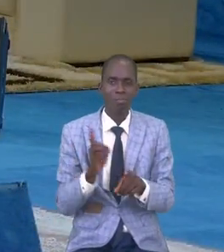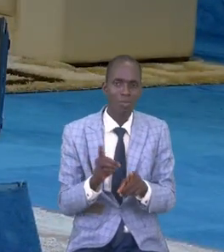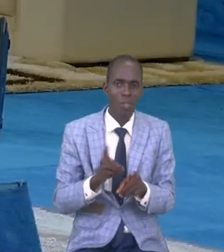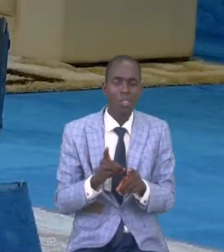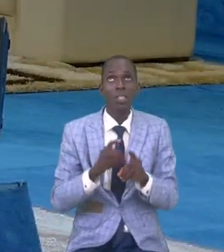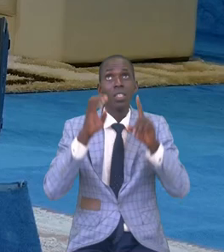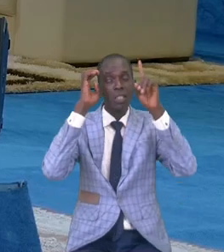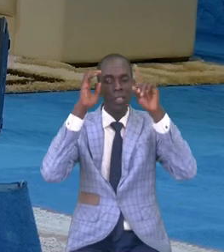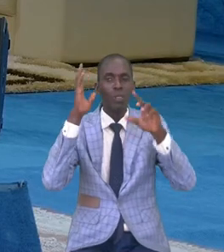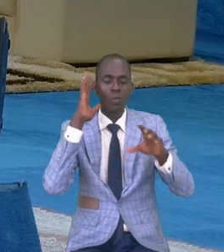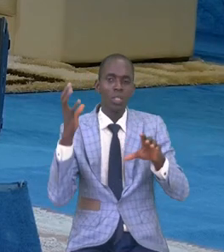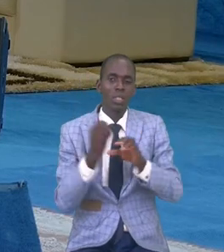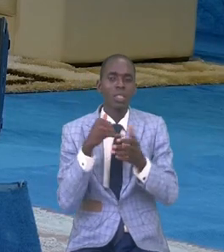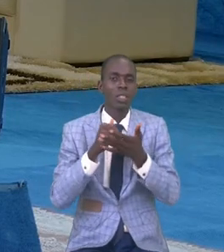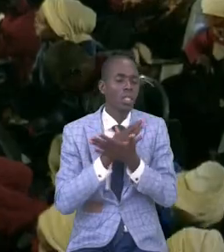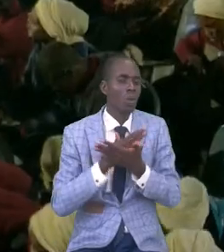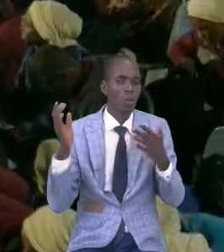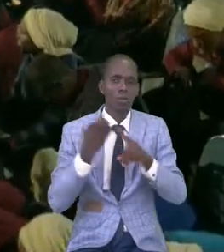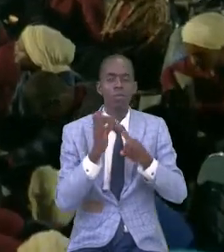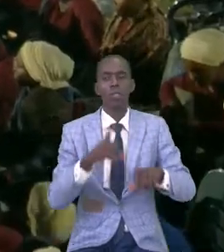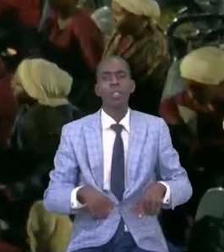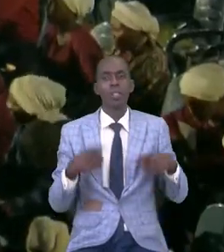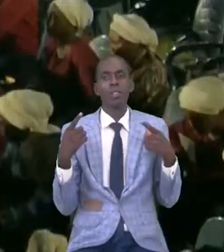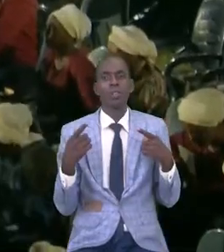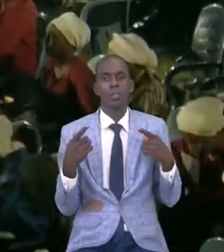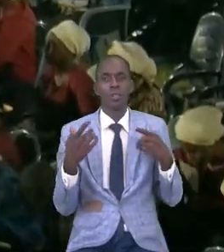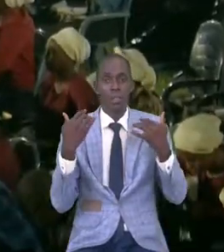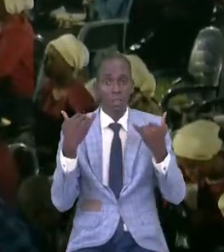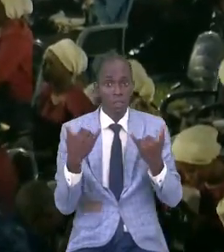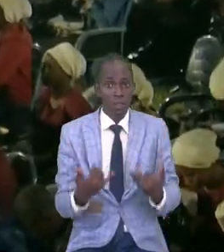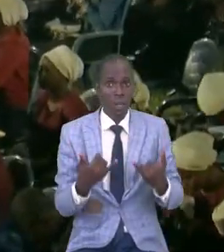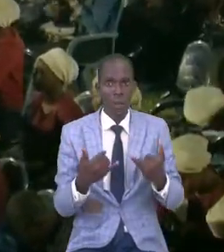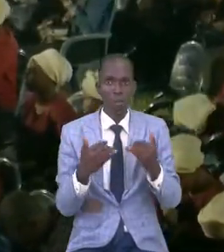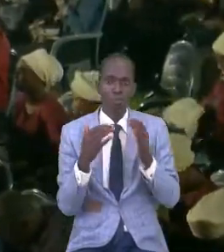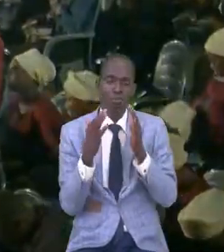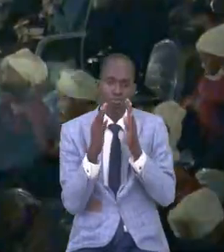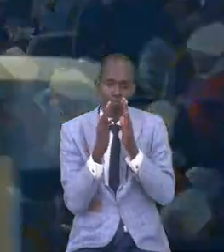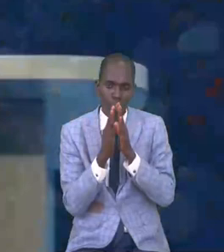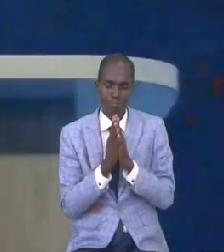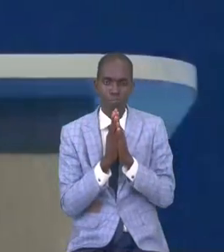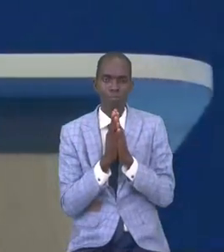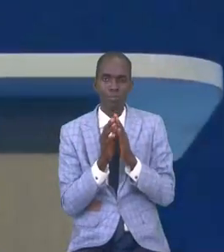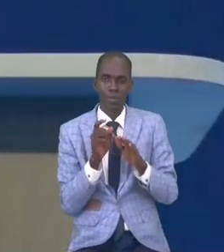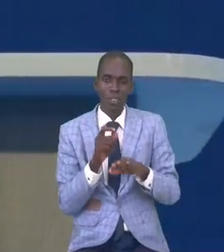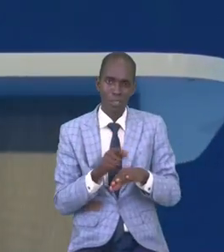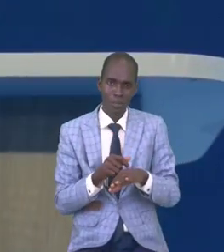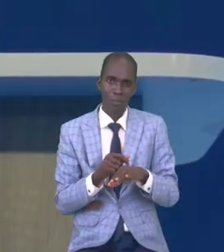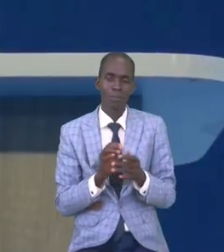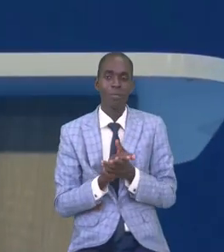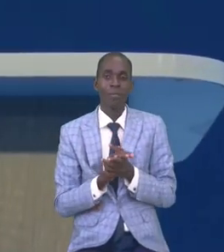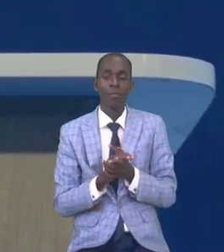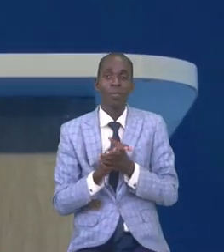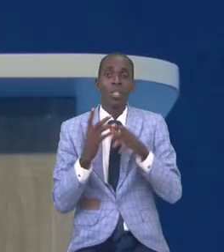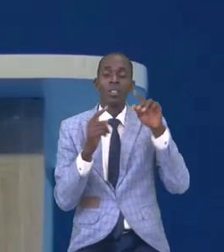it'll take it away from your life. Heads bowed and eyes closed, the